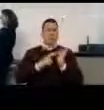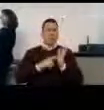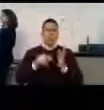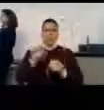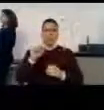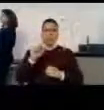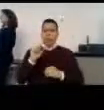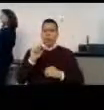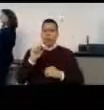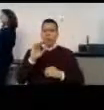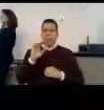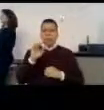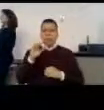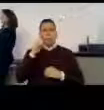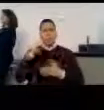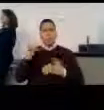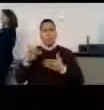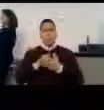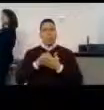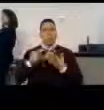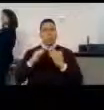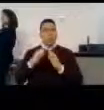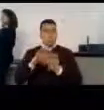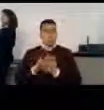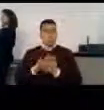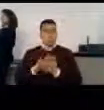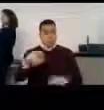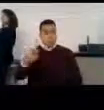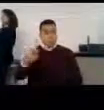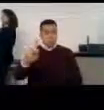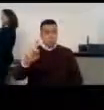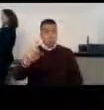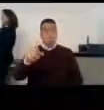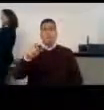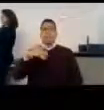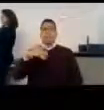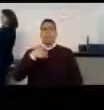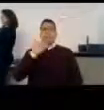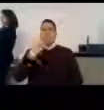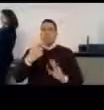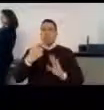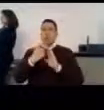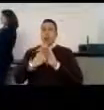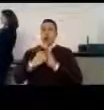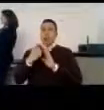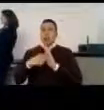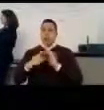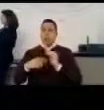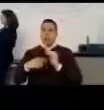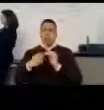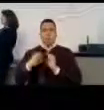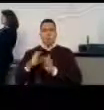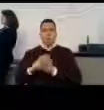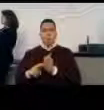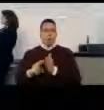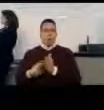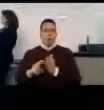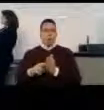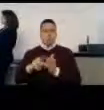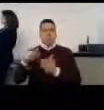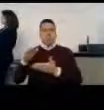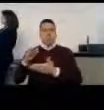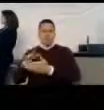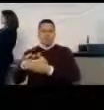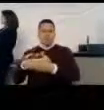for New York City Schools? Any of y'all? They came out with a great article in 2018 around their research. They've done